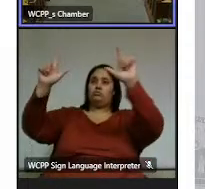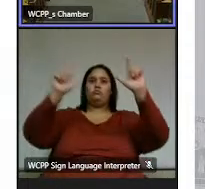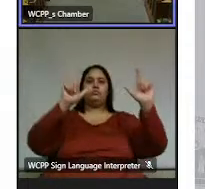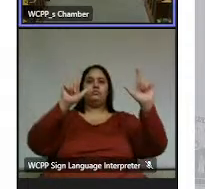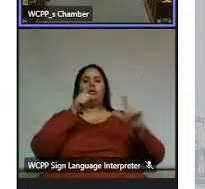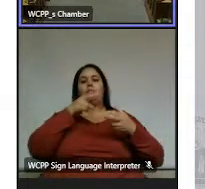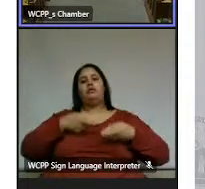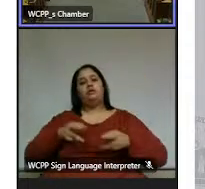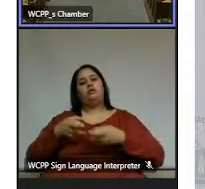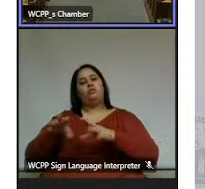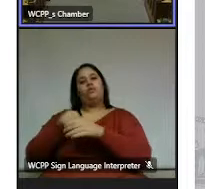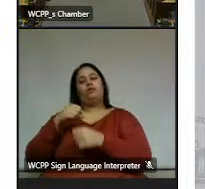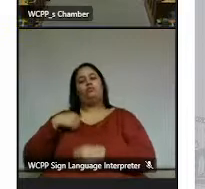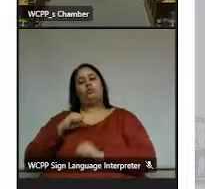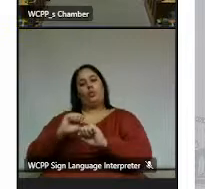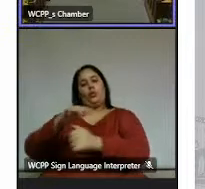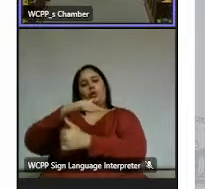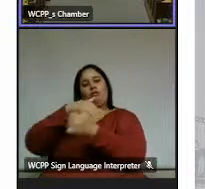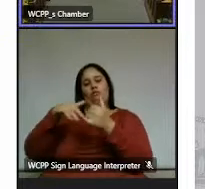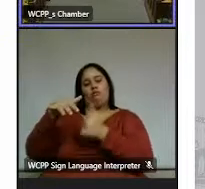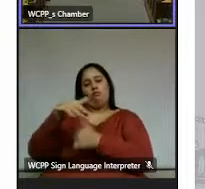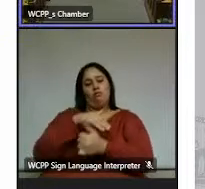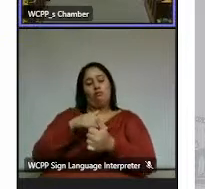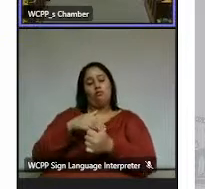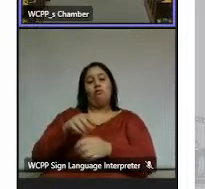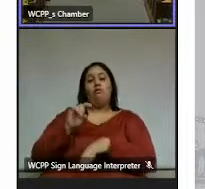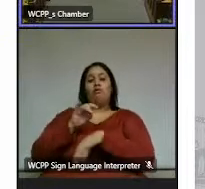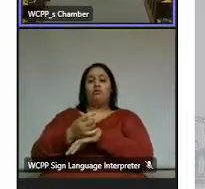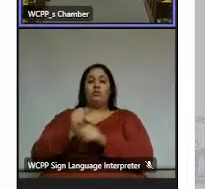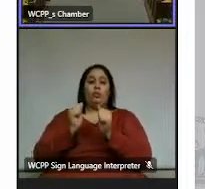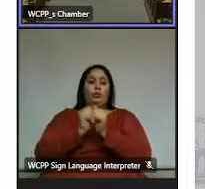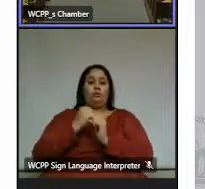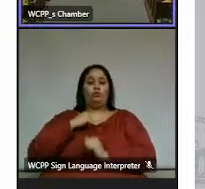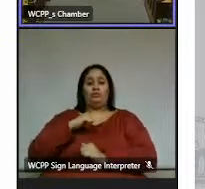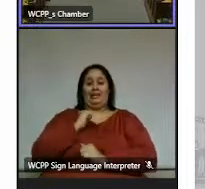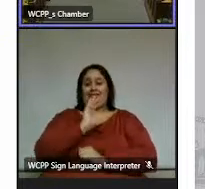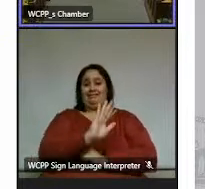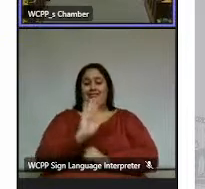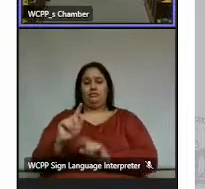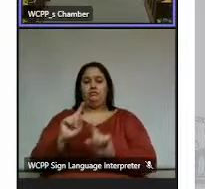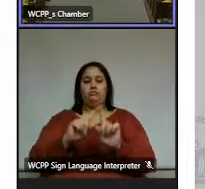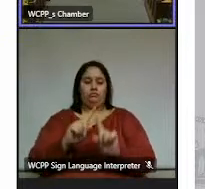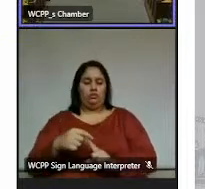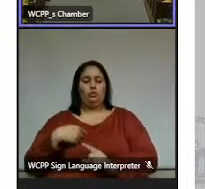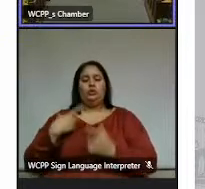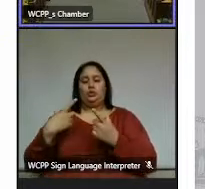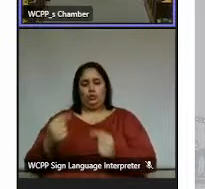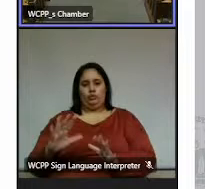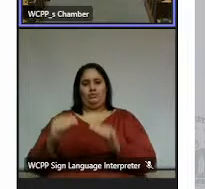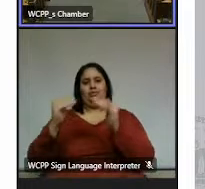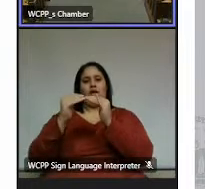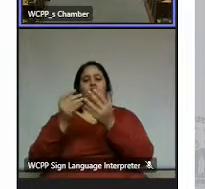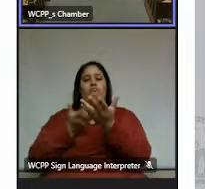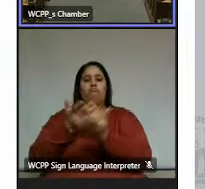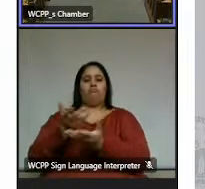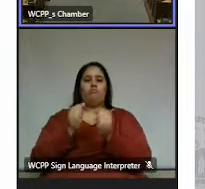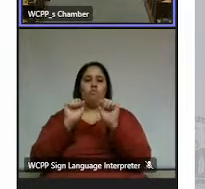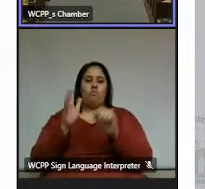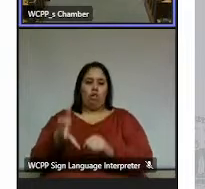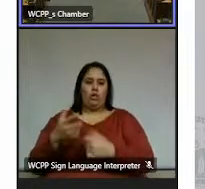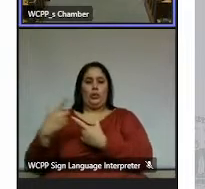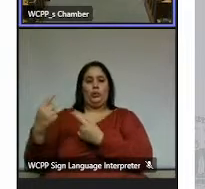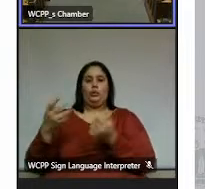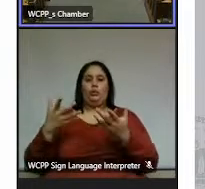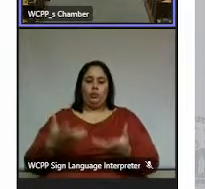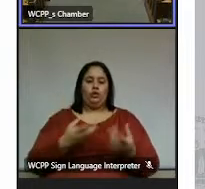roads in the municipal area. Consultations with municipalities will be on standard draft bylaws and will be undertaken by